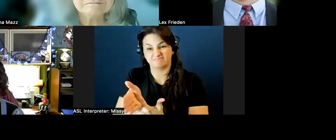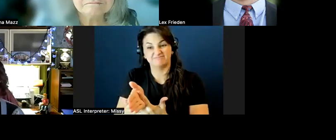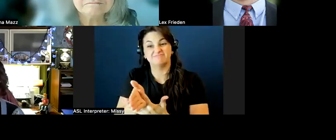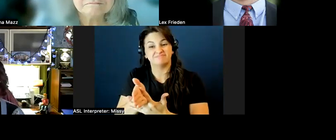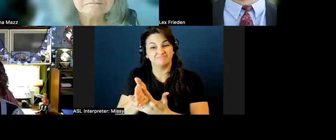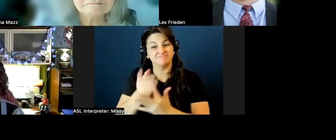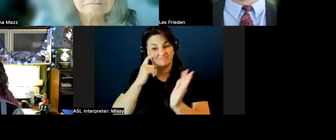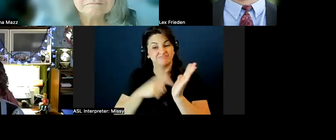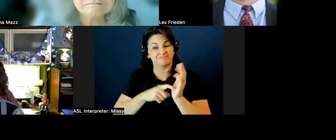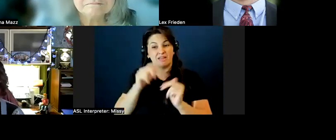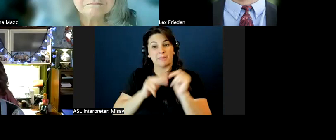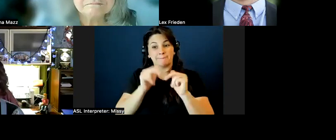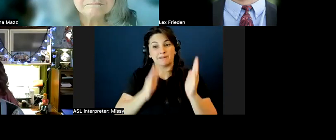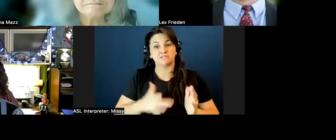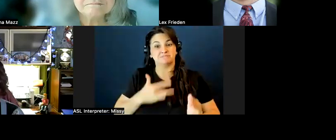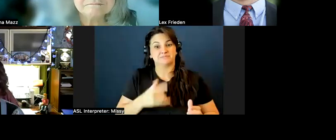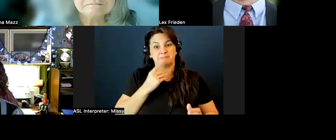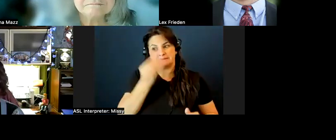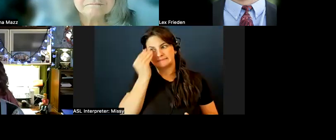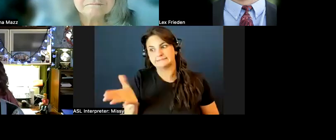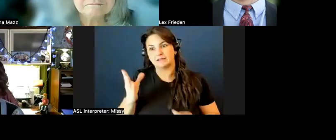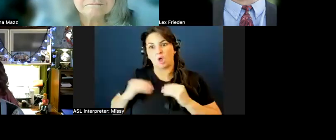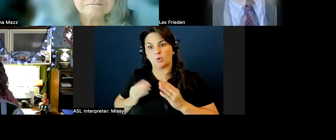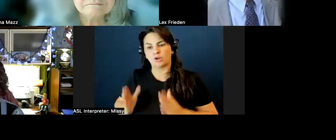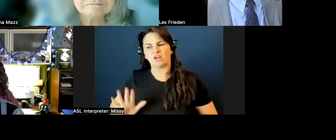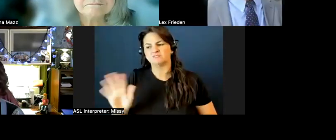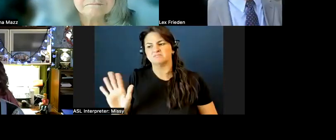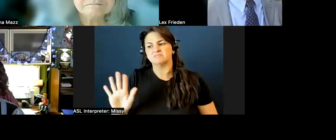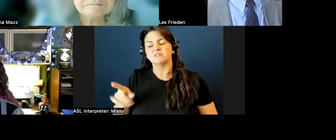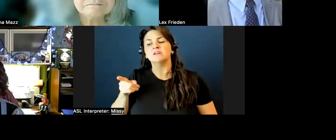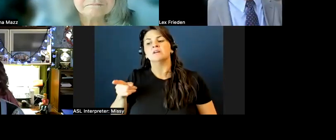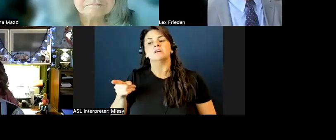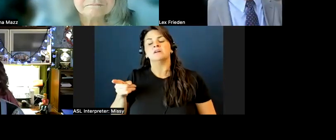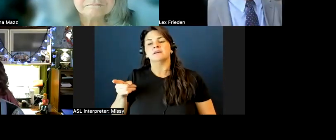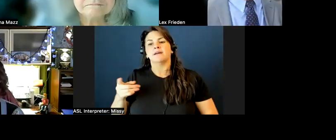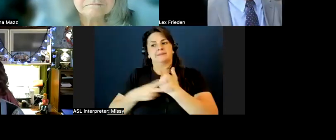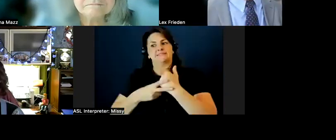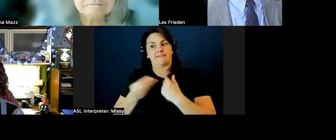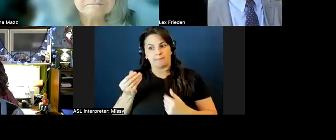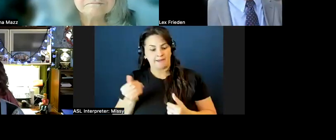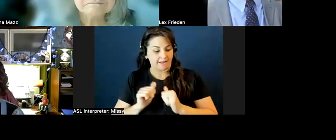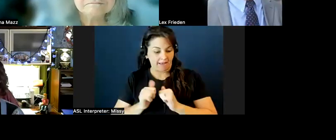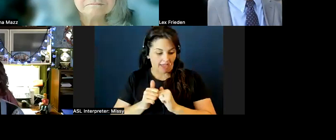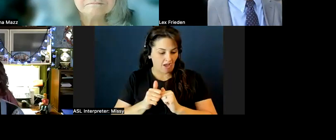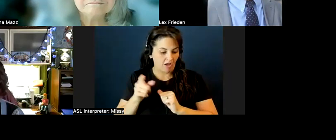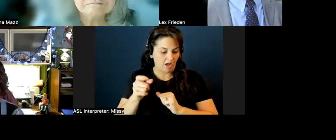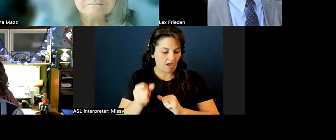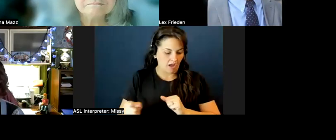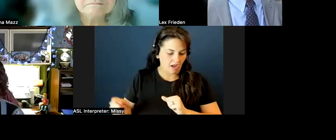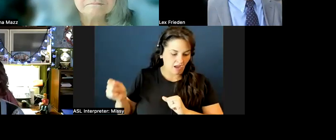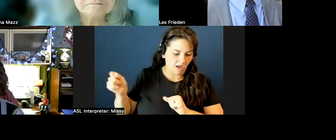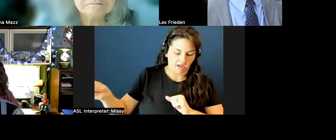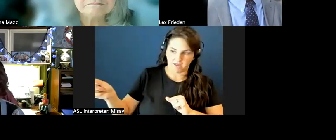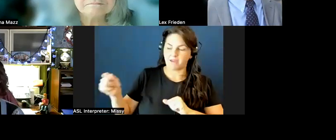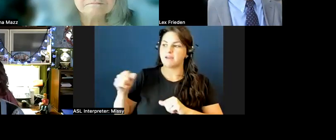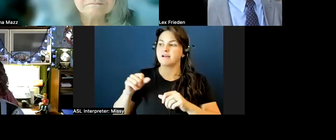go back to the owner and say, look, you want to do this, but I can save you money if we put all this